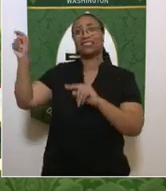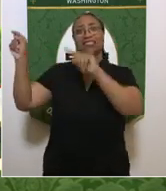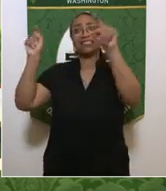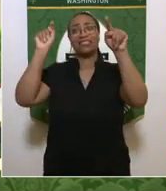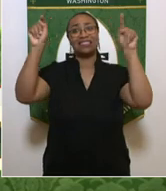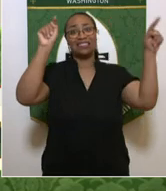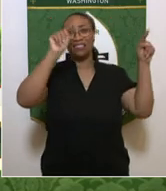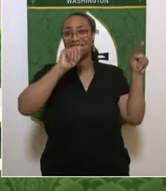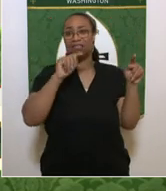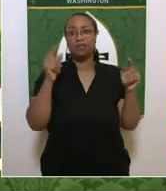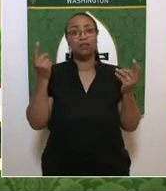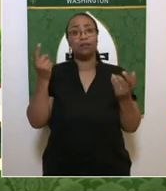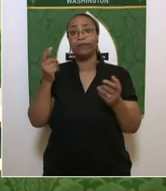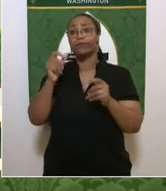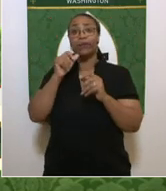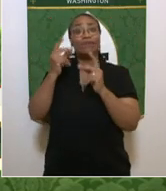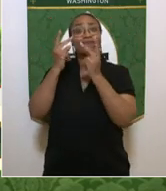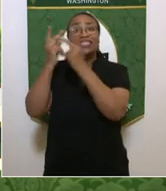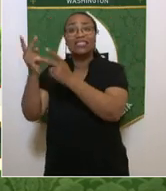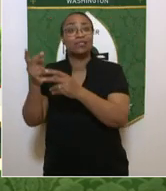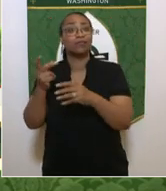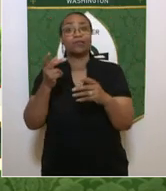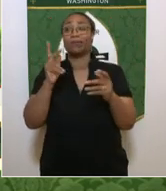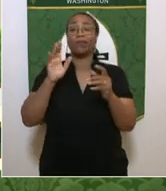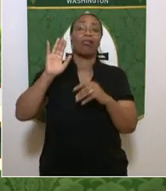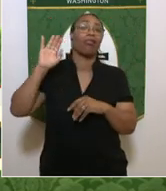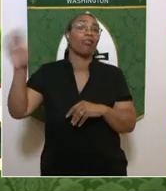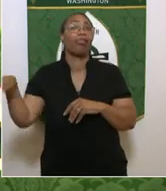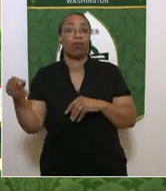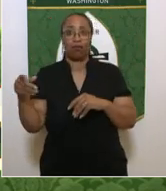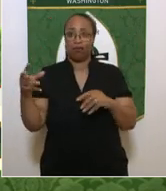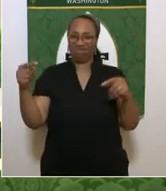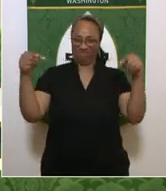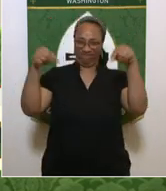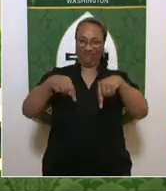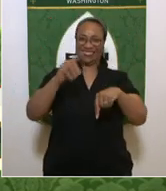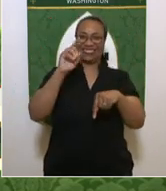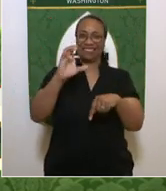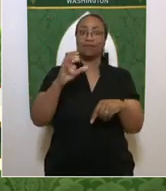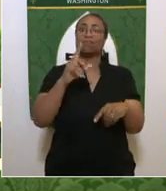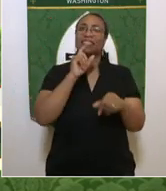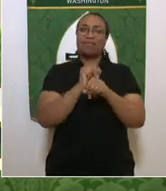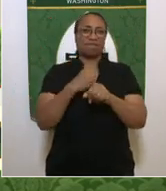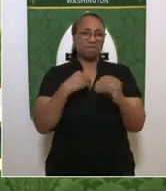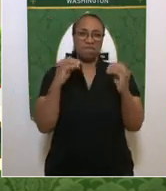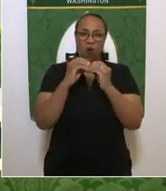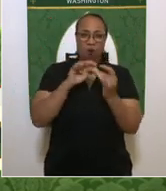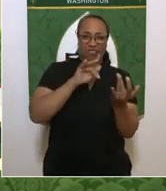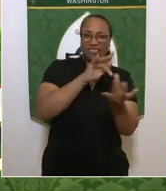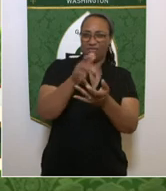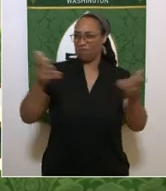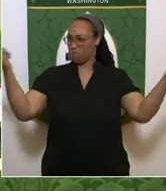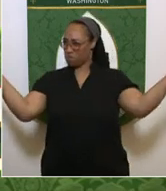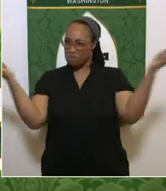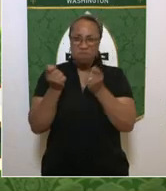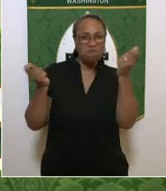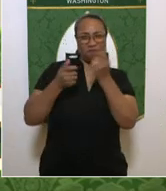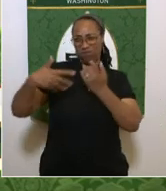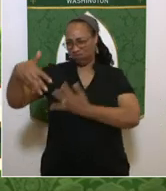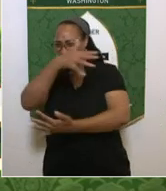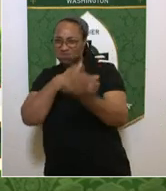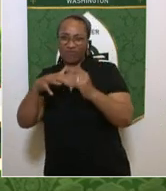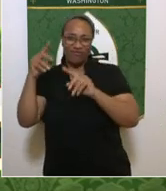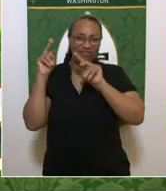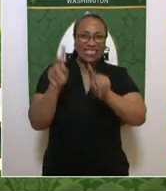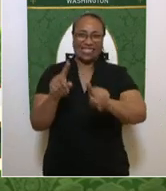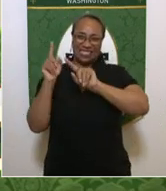of Columbia than we had before COVID. So those are all signs of a great comeback, and that's what we're focused